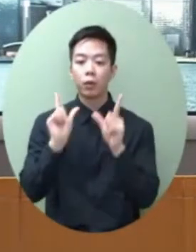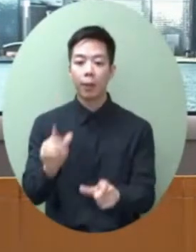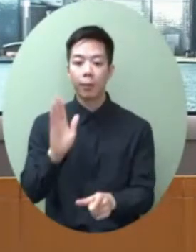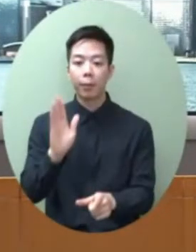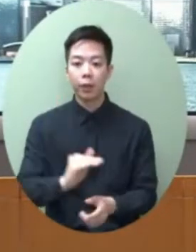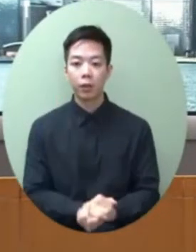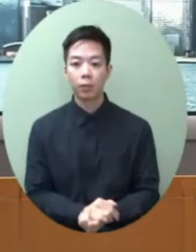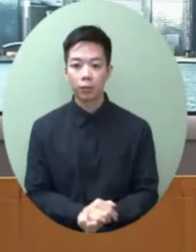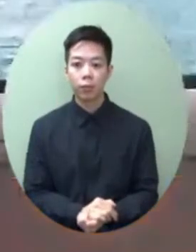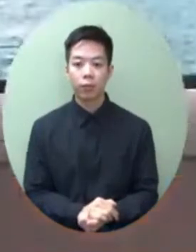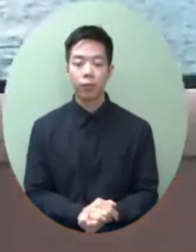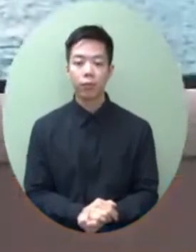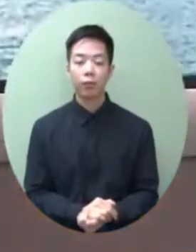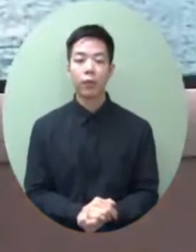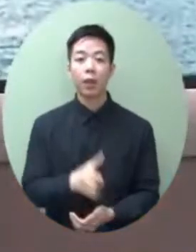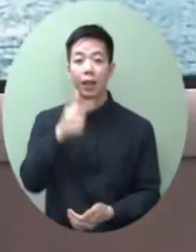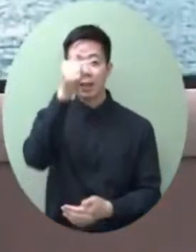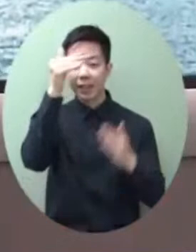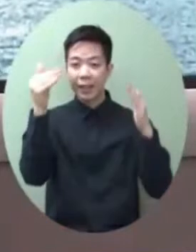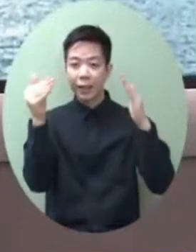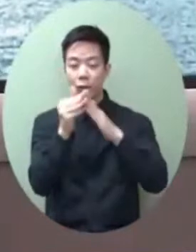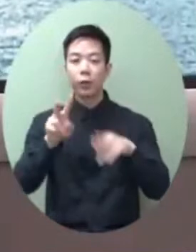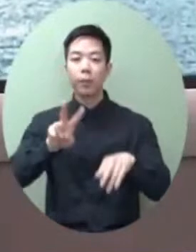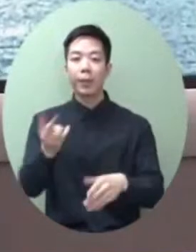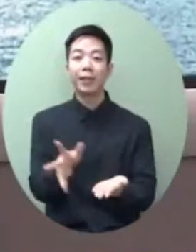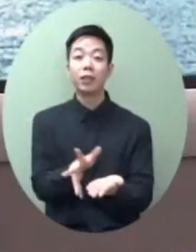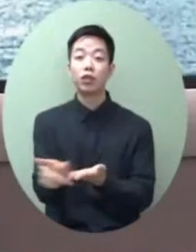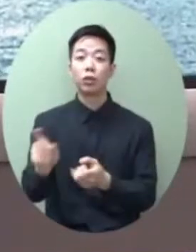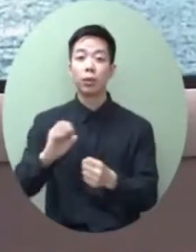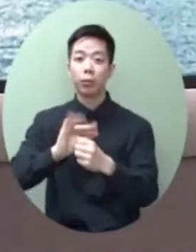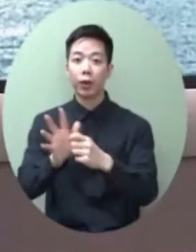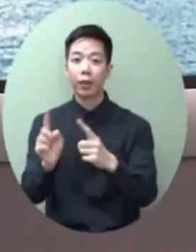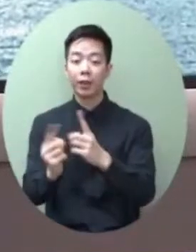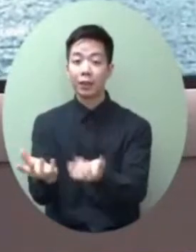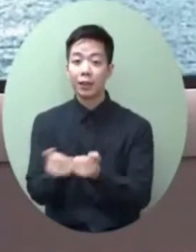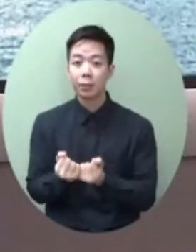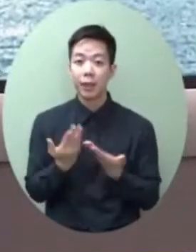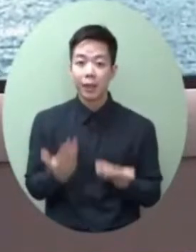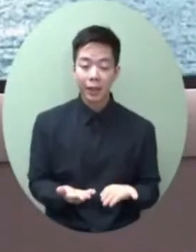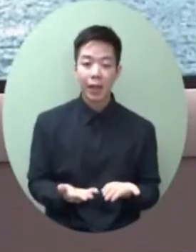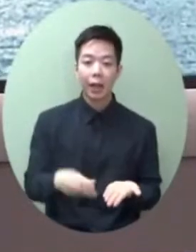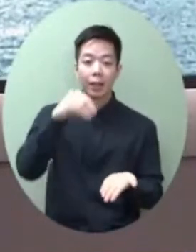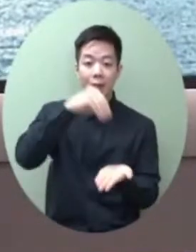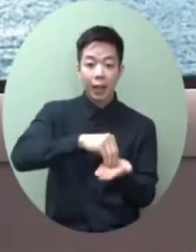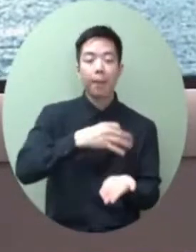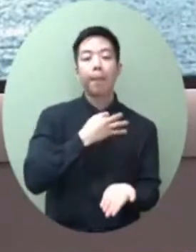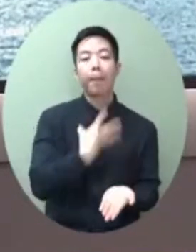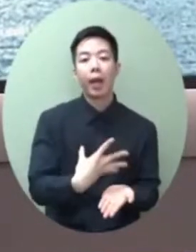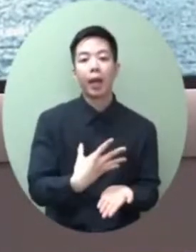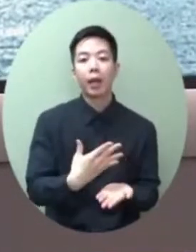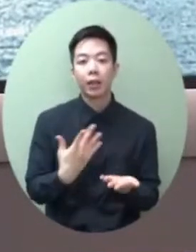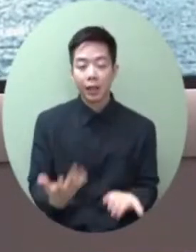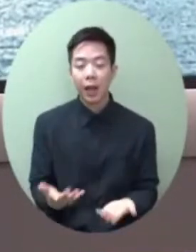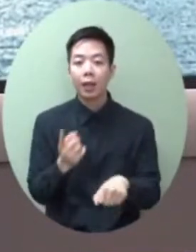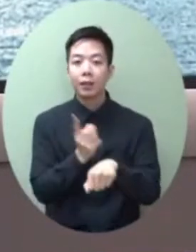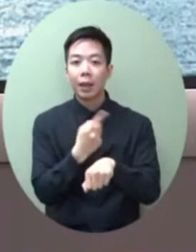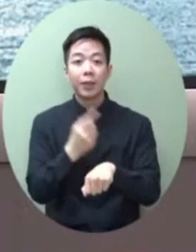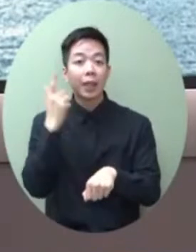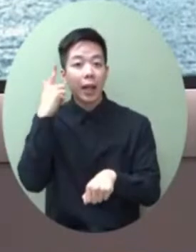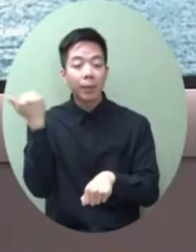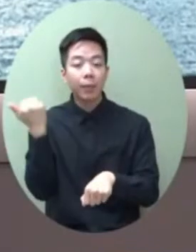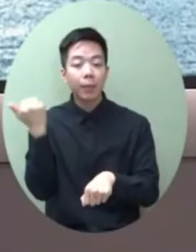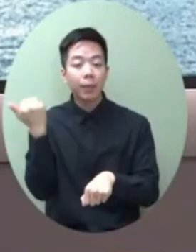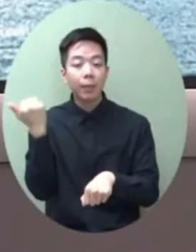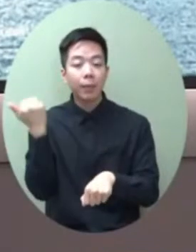hand. We can supplement later. For the COVID-19 hospital, we yet to have a concrete proposal. At this stage,